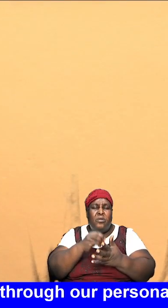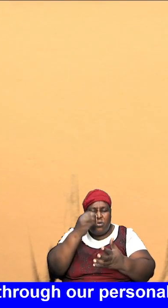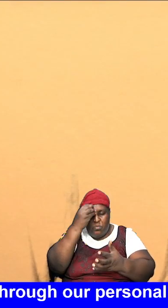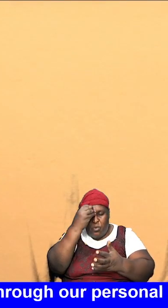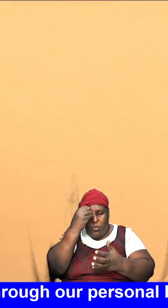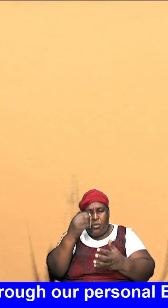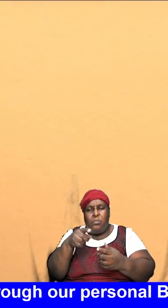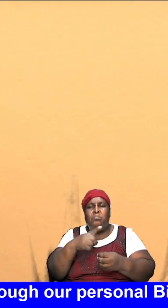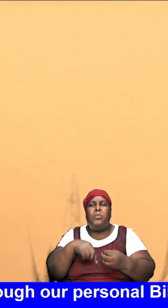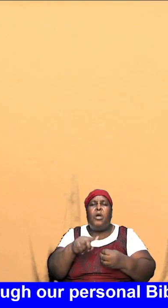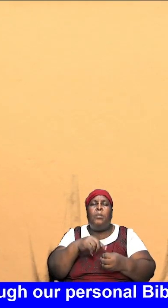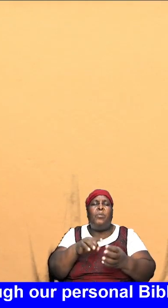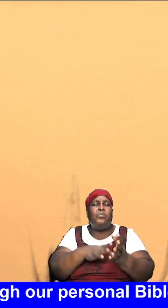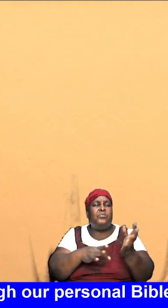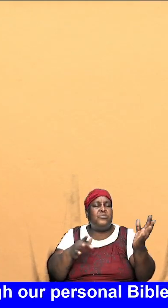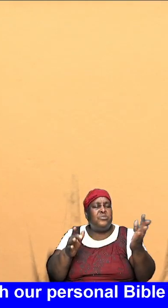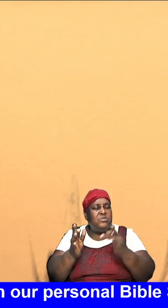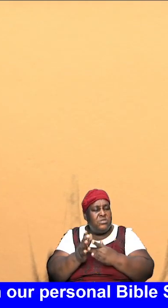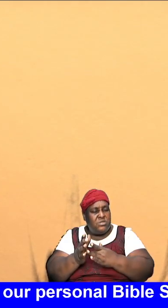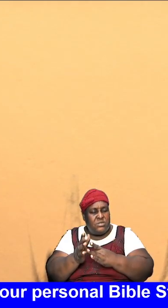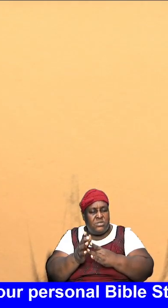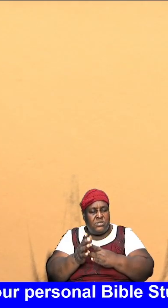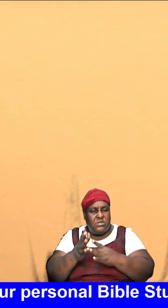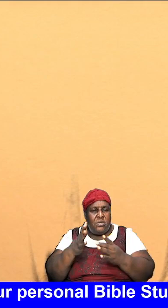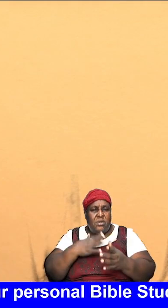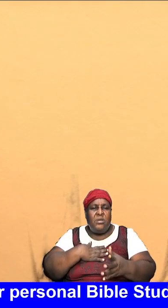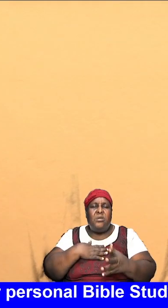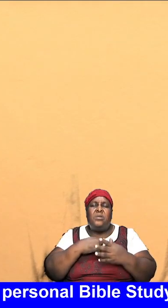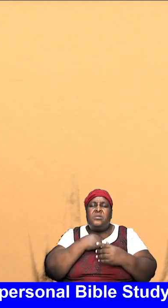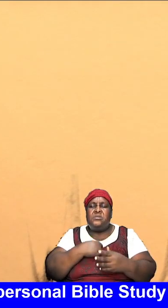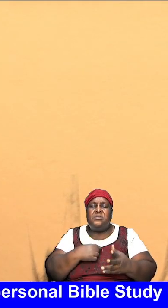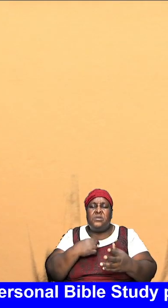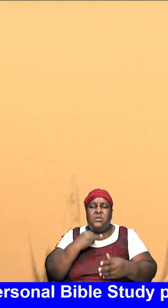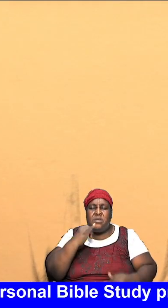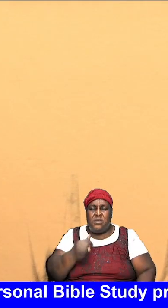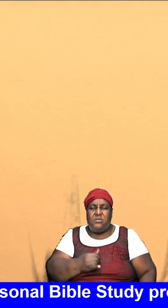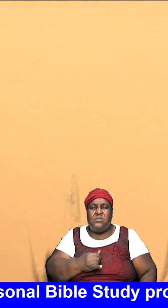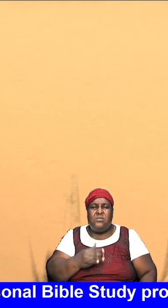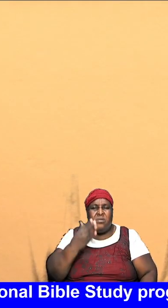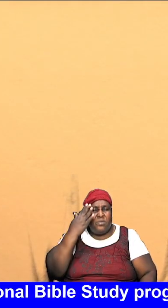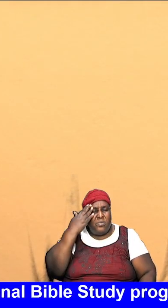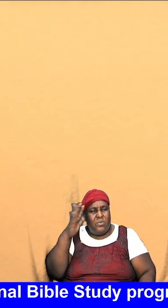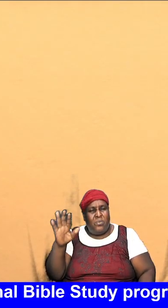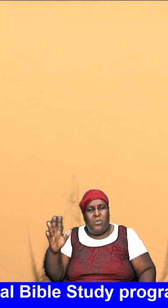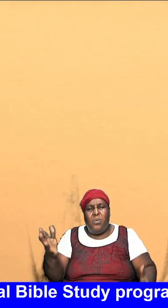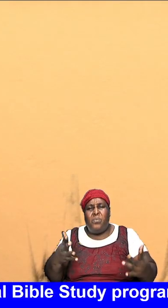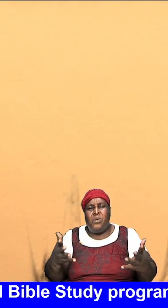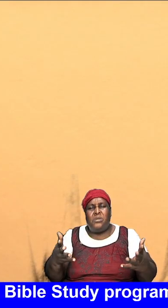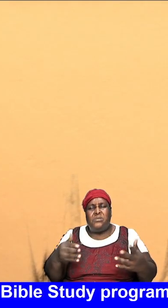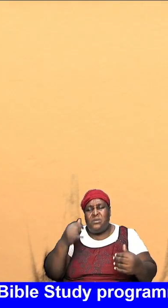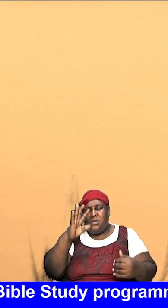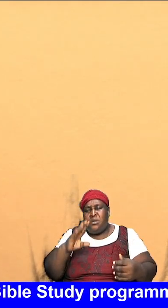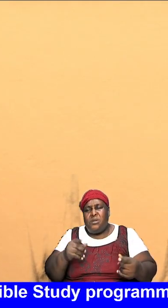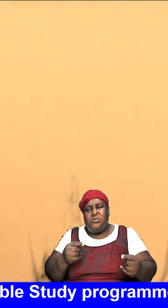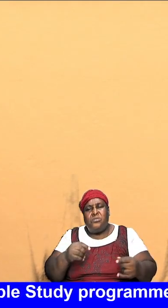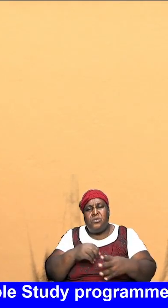me, Jesus. My desire is, I don't know what God is doing in my life. I'm